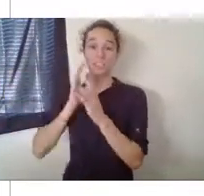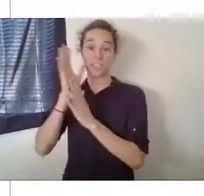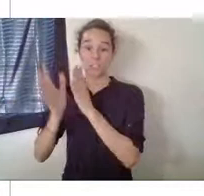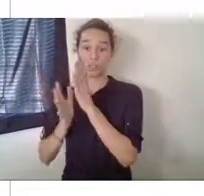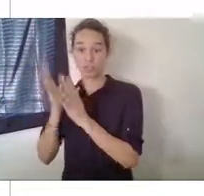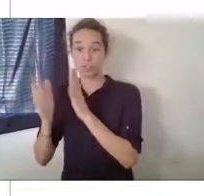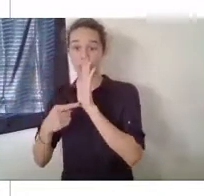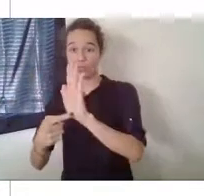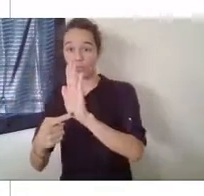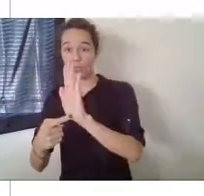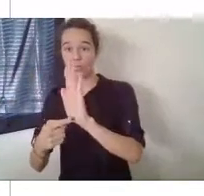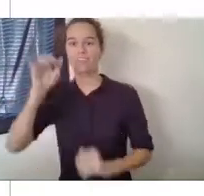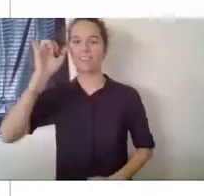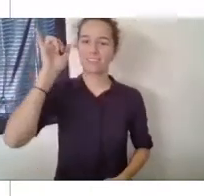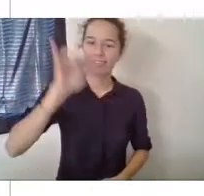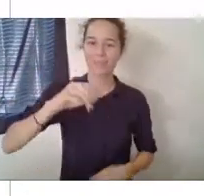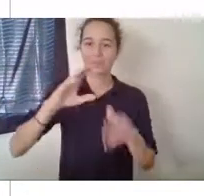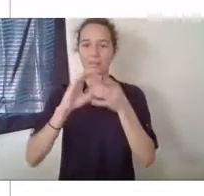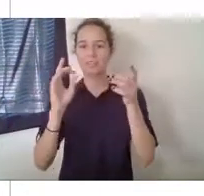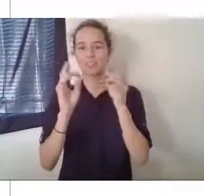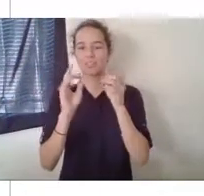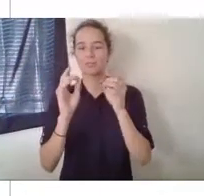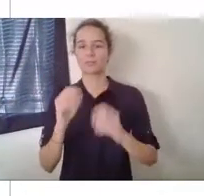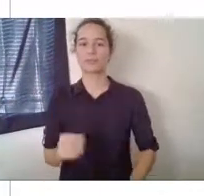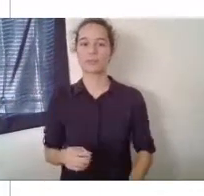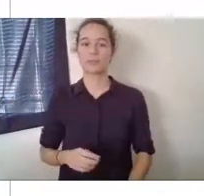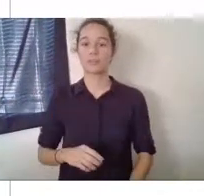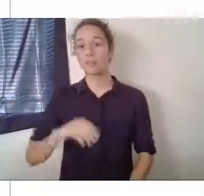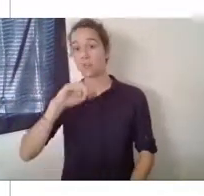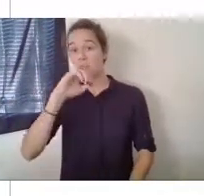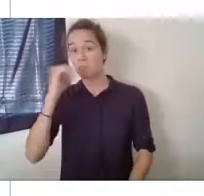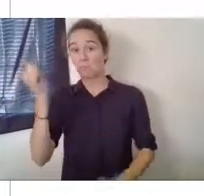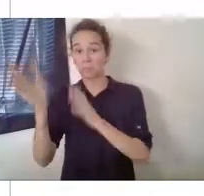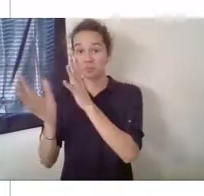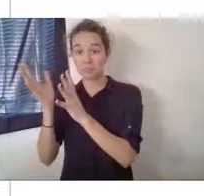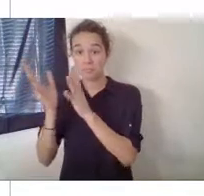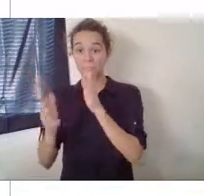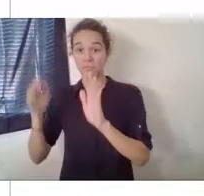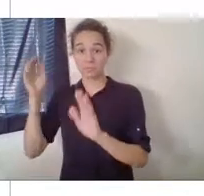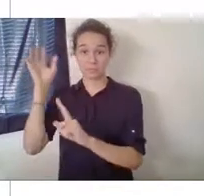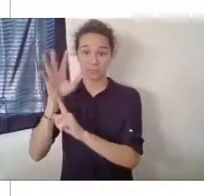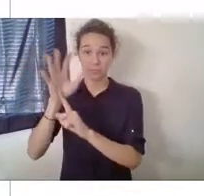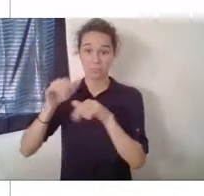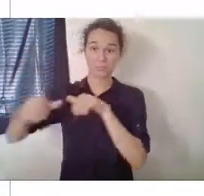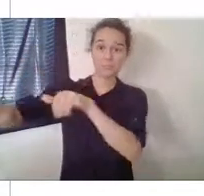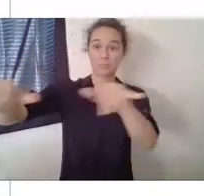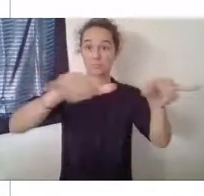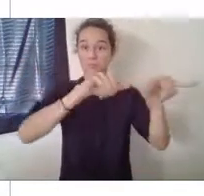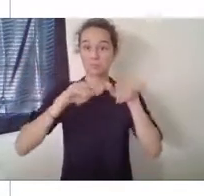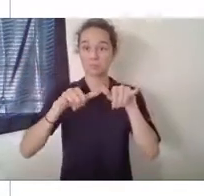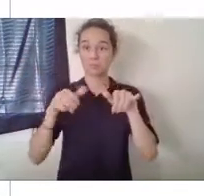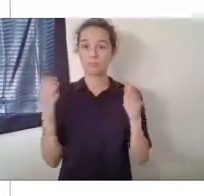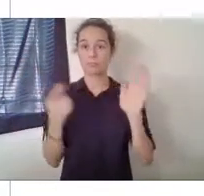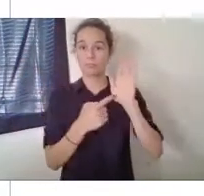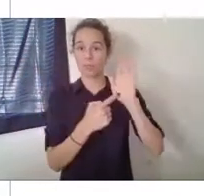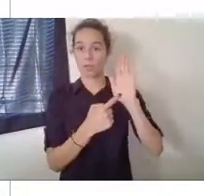Another subject is about having your palms up. So, I'll give you an example. People on the